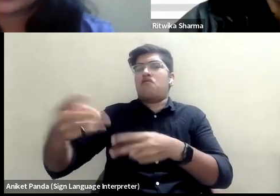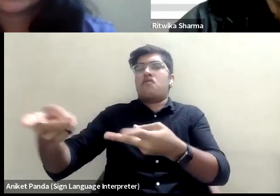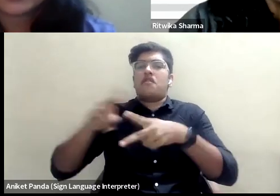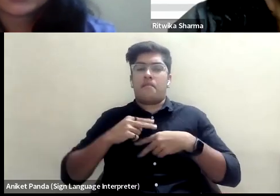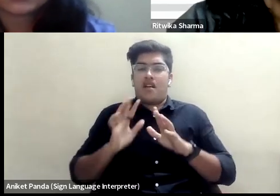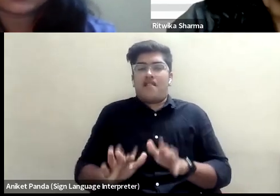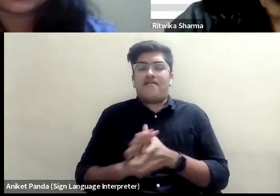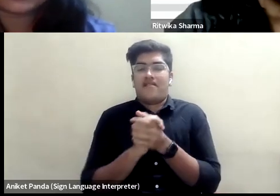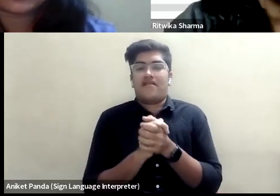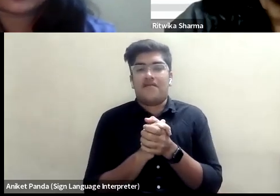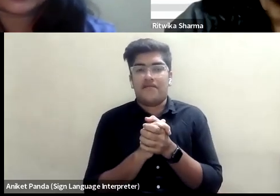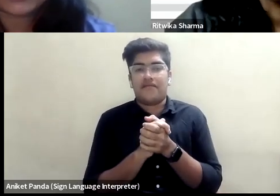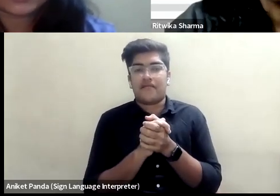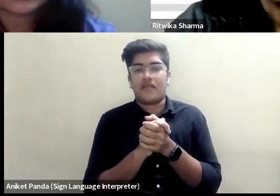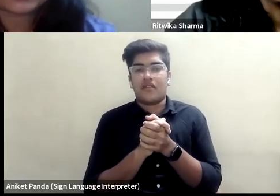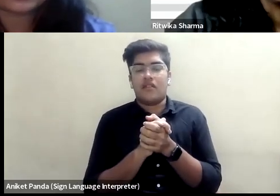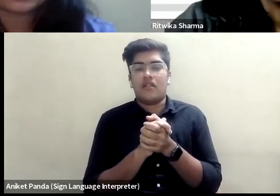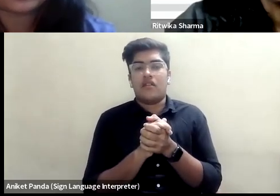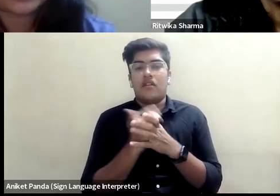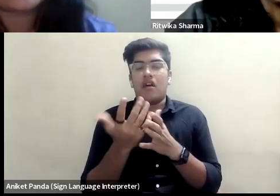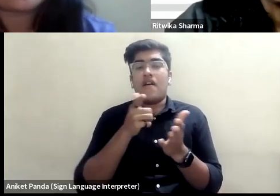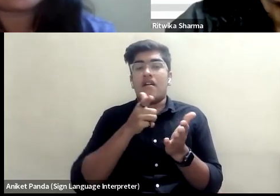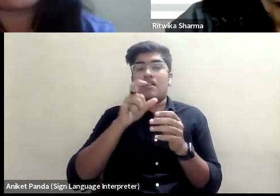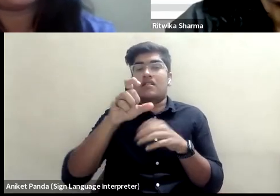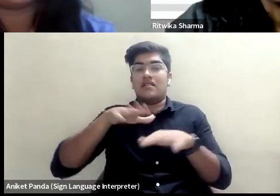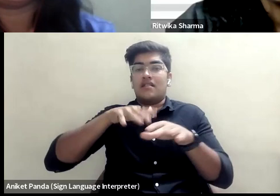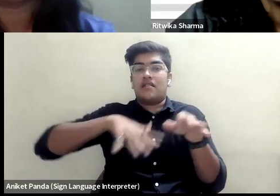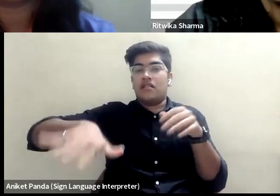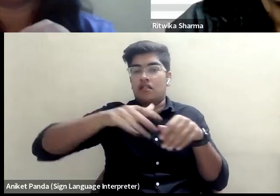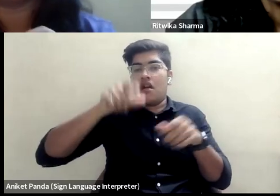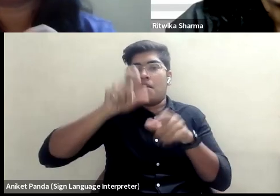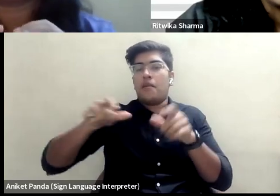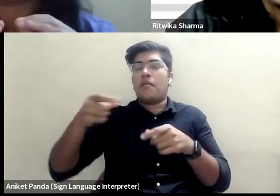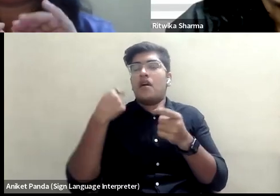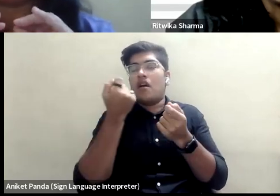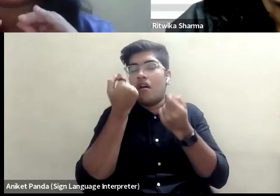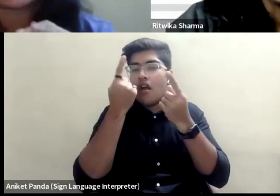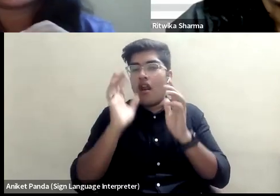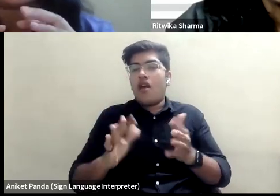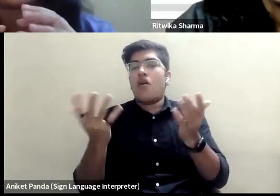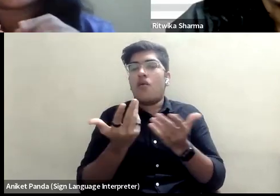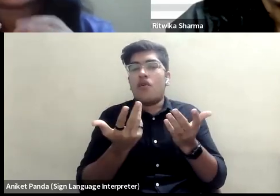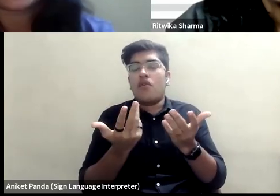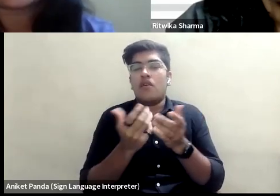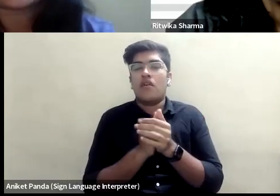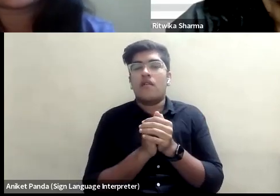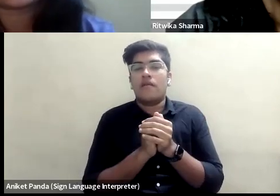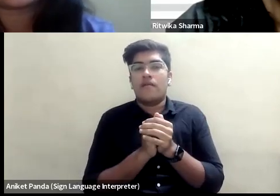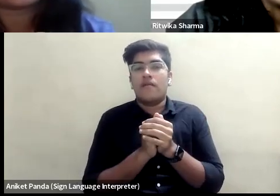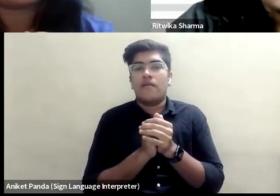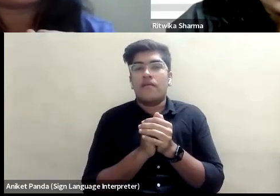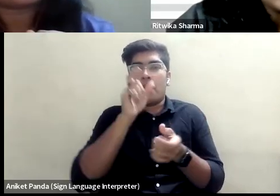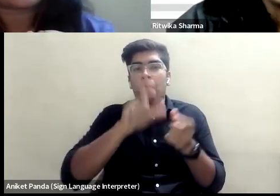And also because urban areas are typically understood to be more in hand cash.